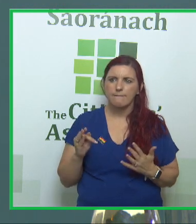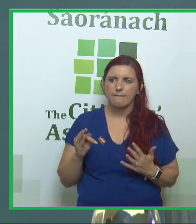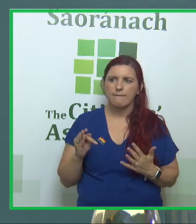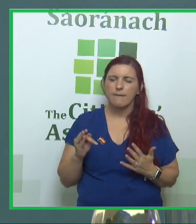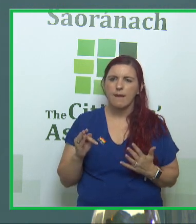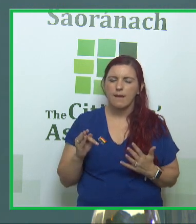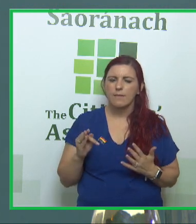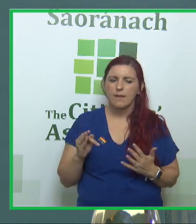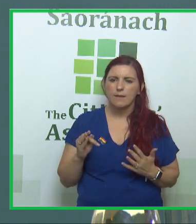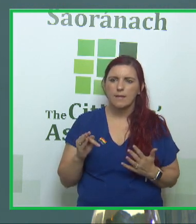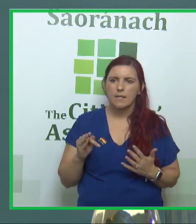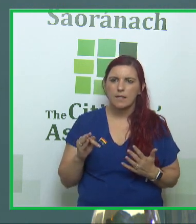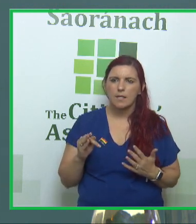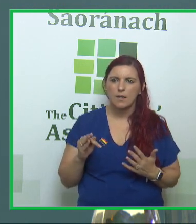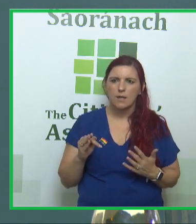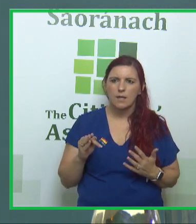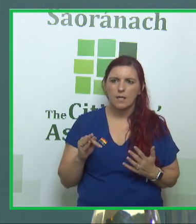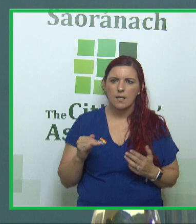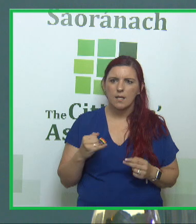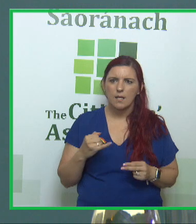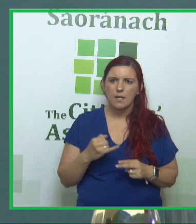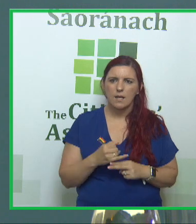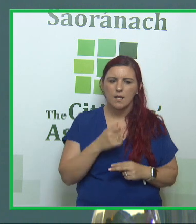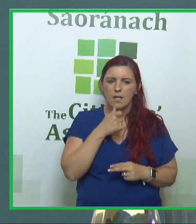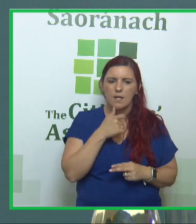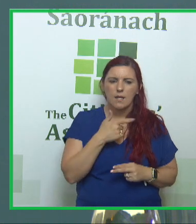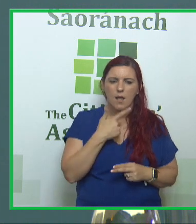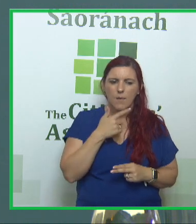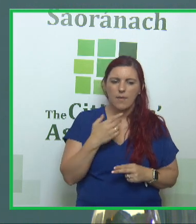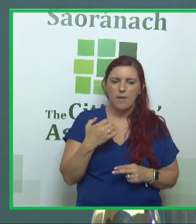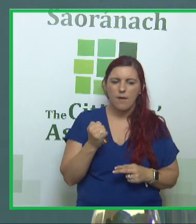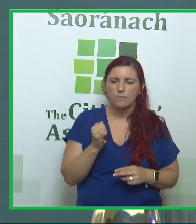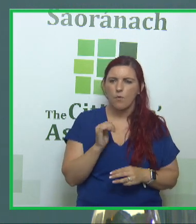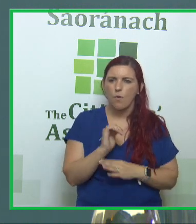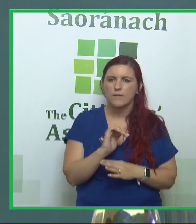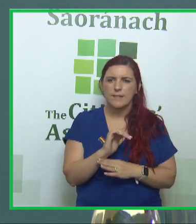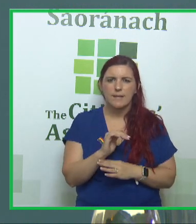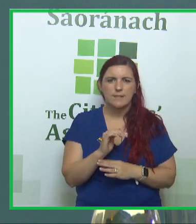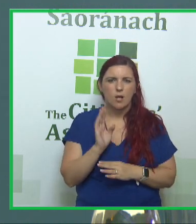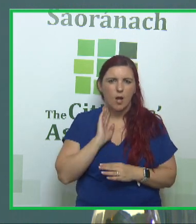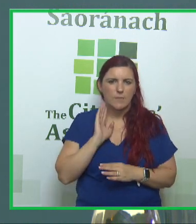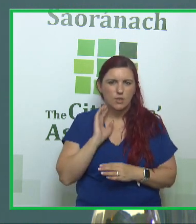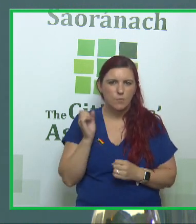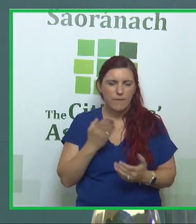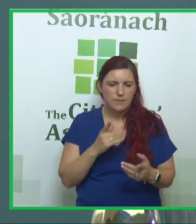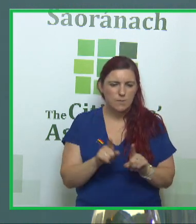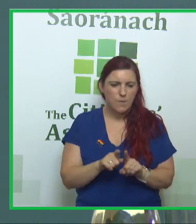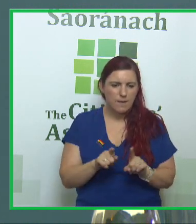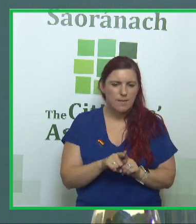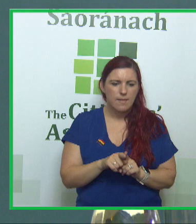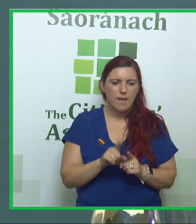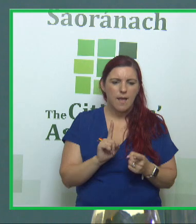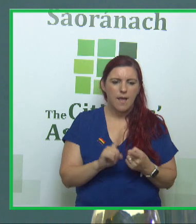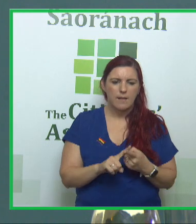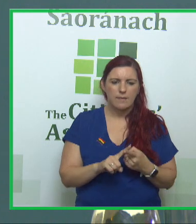and in Dublin they'll visit private emergency accommodation providers and homeless hostels and stuff to provide direct services